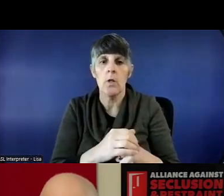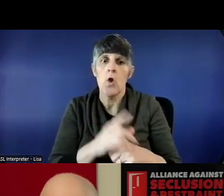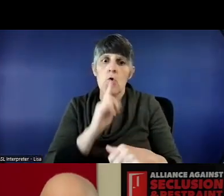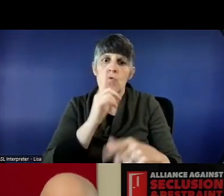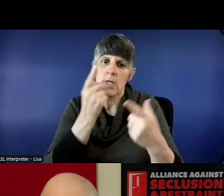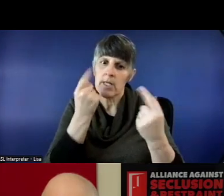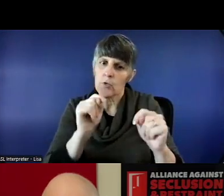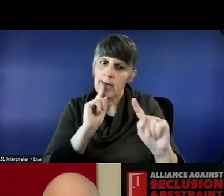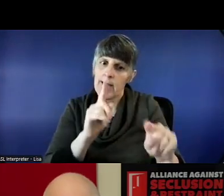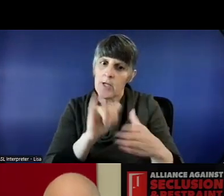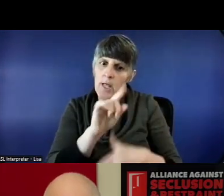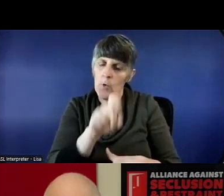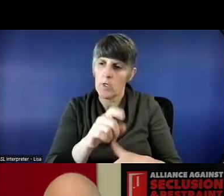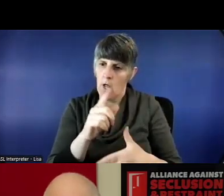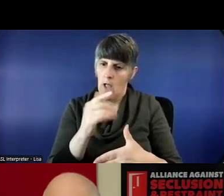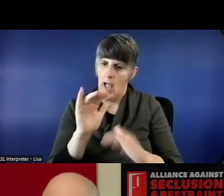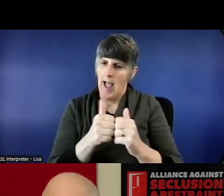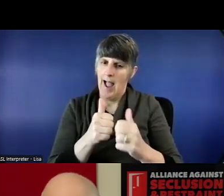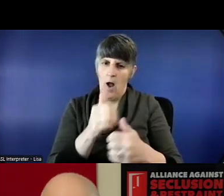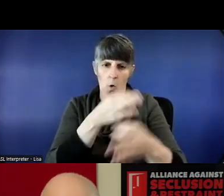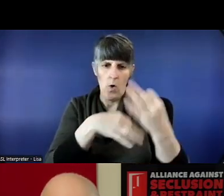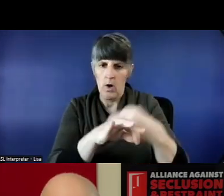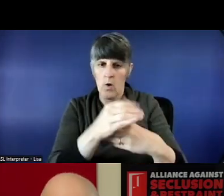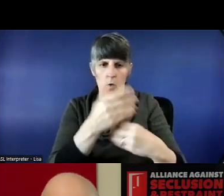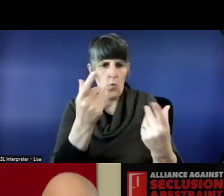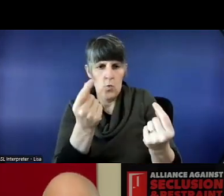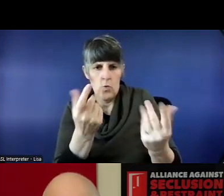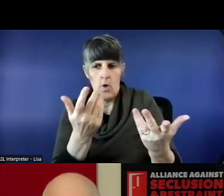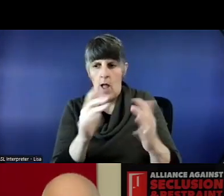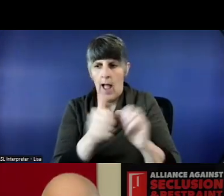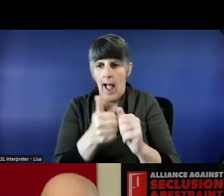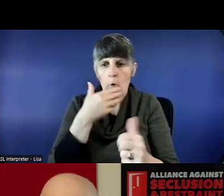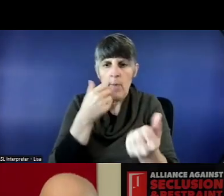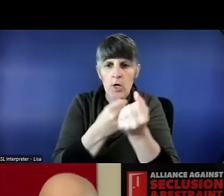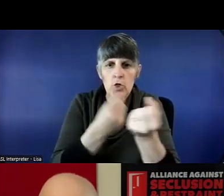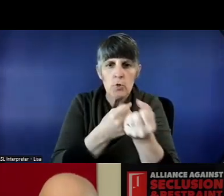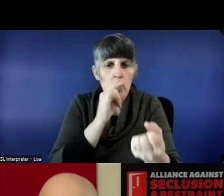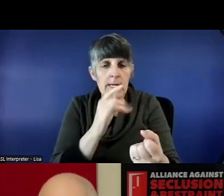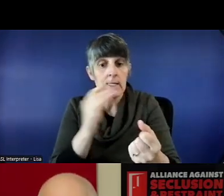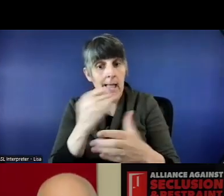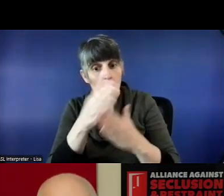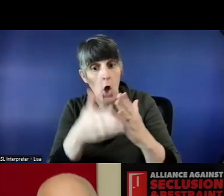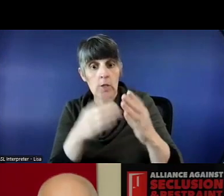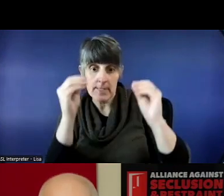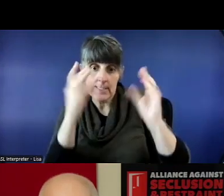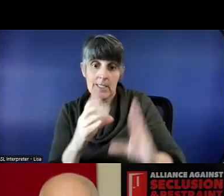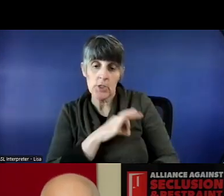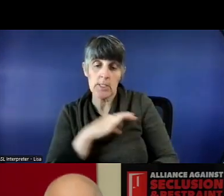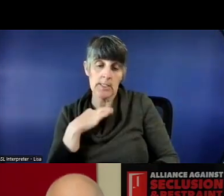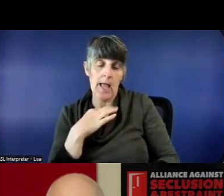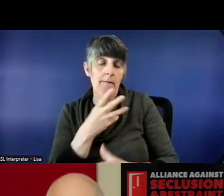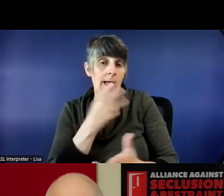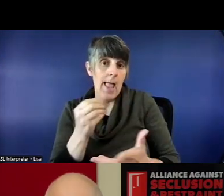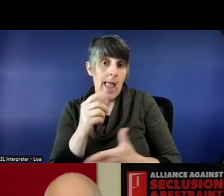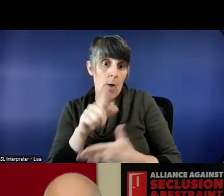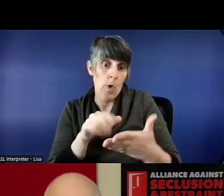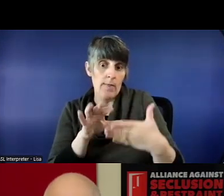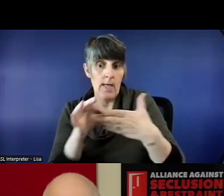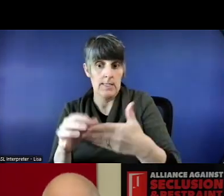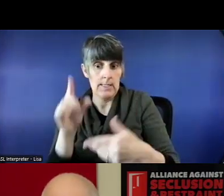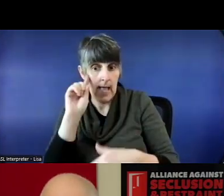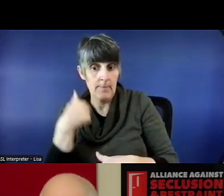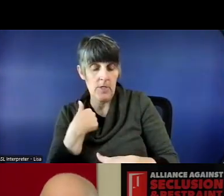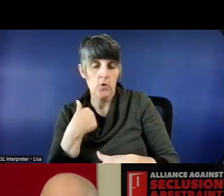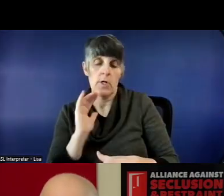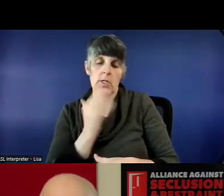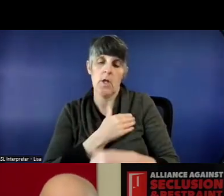trying to answer that question. What can we do better? How do we better support kids and ultimately teachers and staff? And what that's led me to is kind of